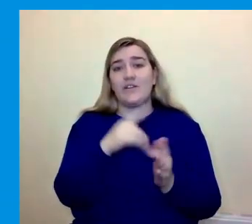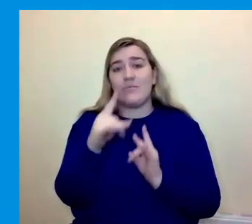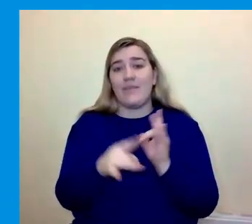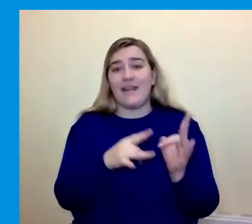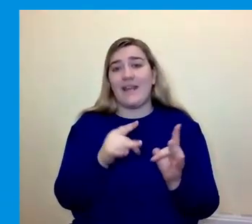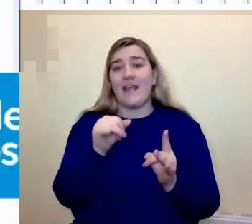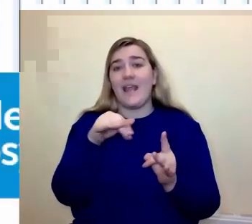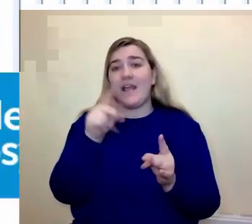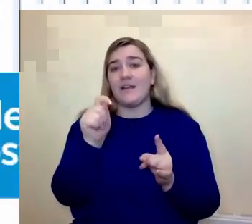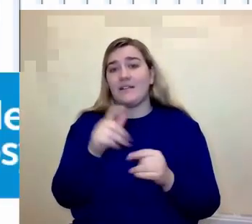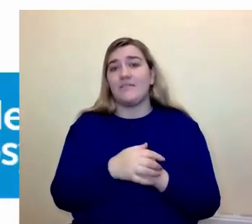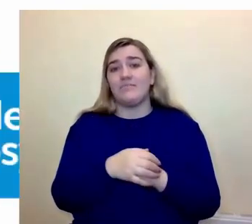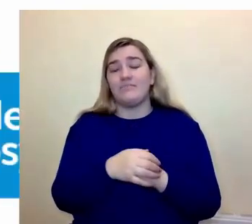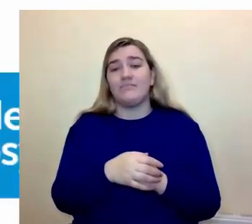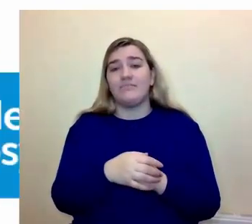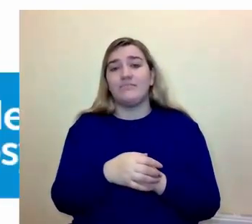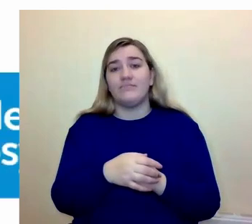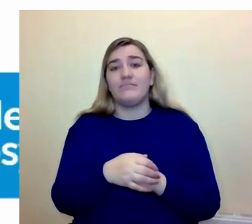Act.